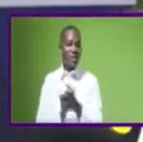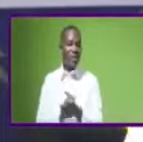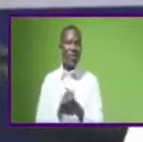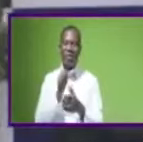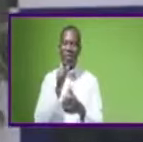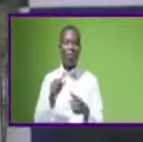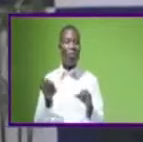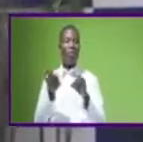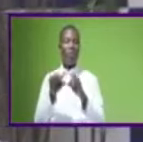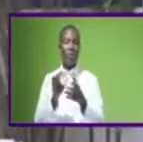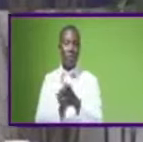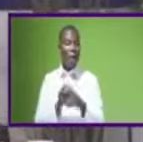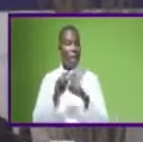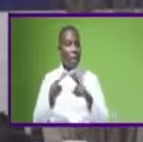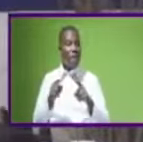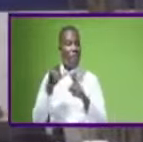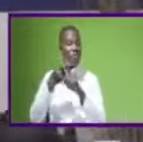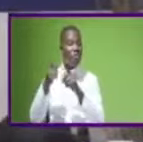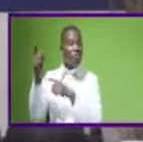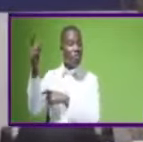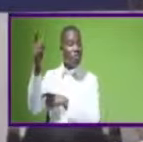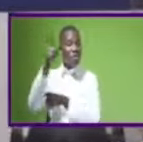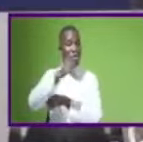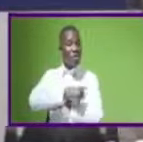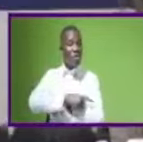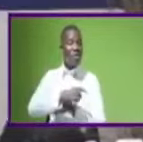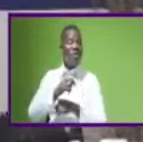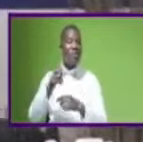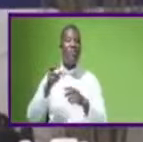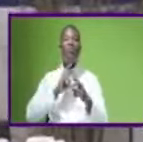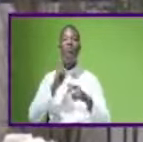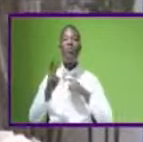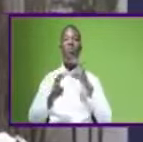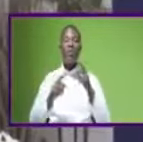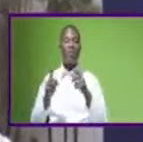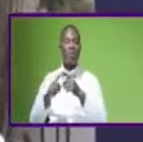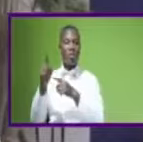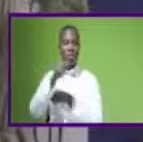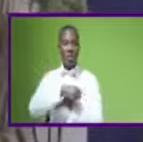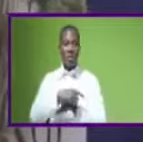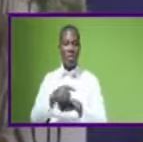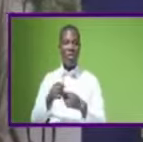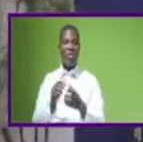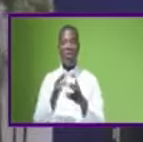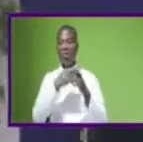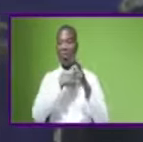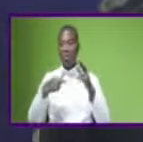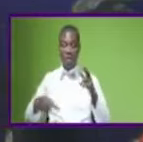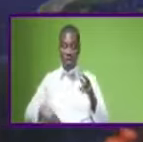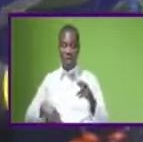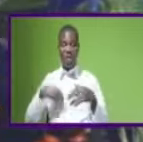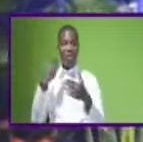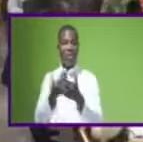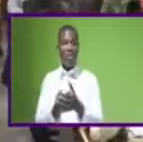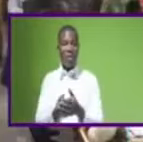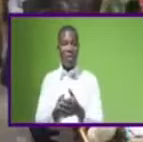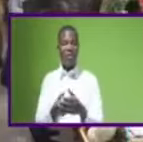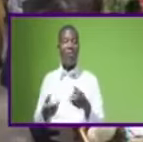hia. Yes. Mom sha se frisa de debre ebesine Philadelphia Edrose.